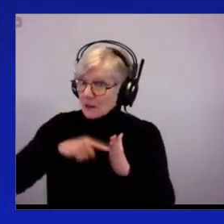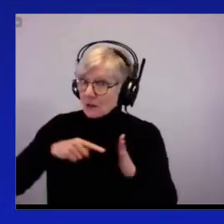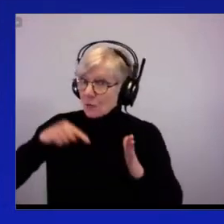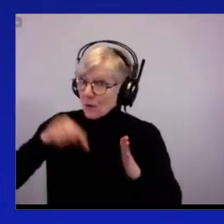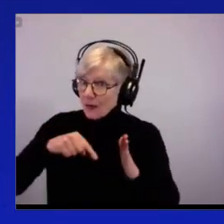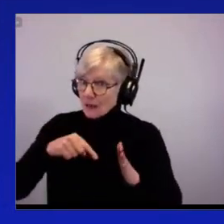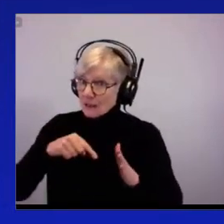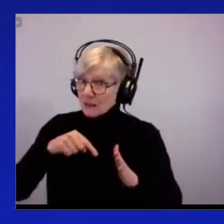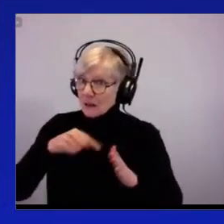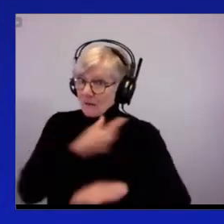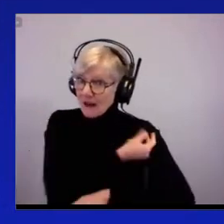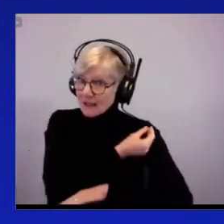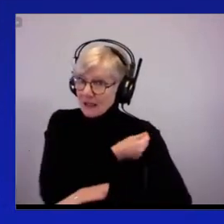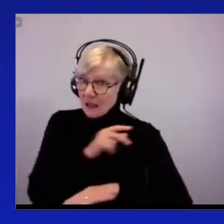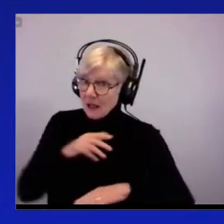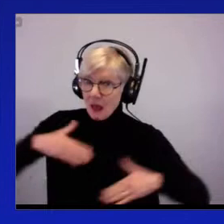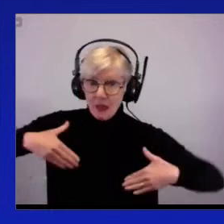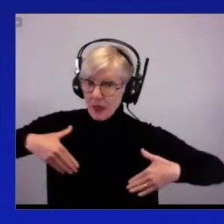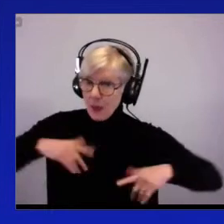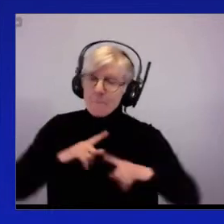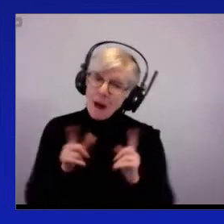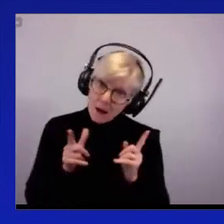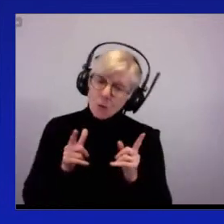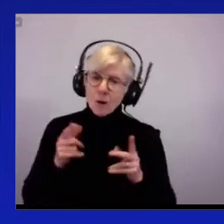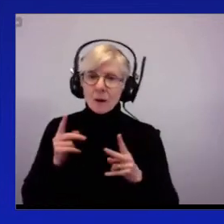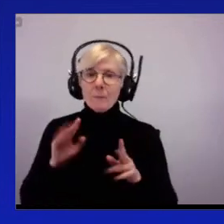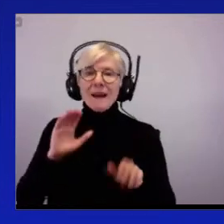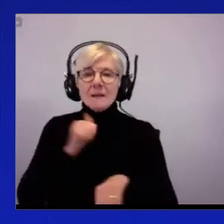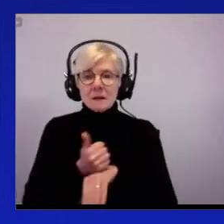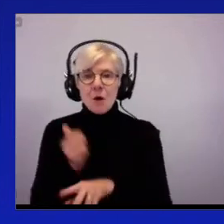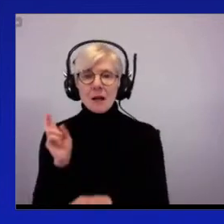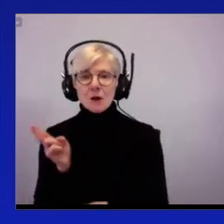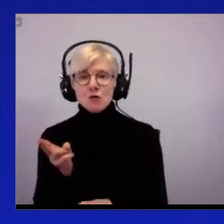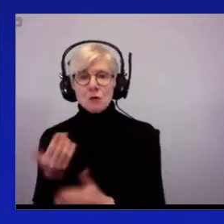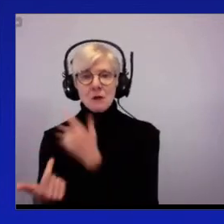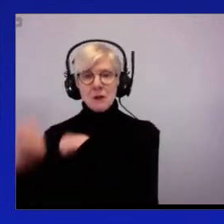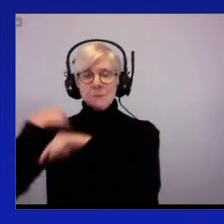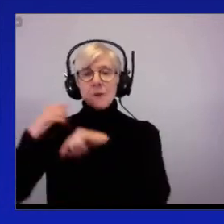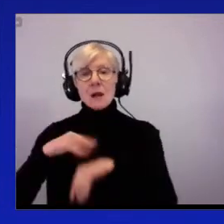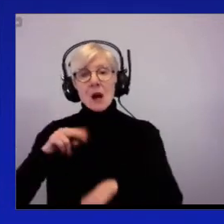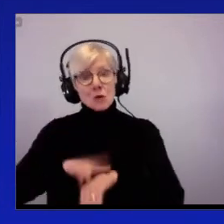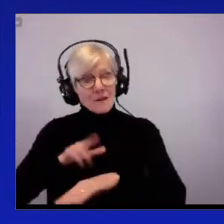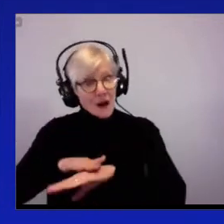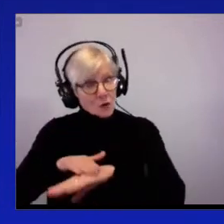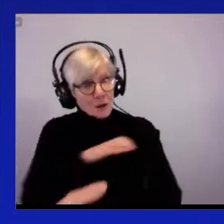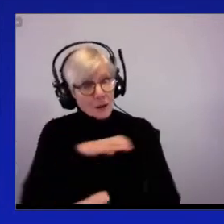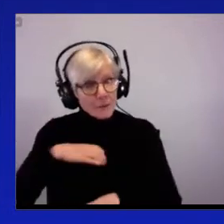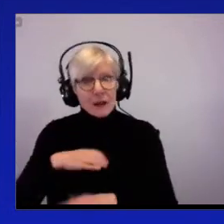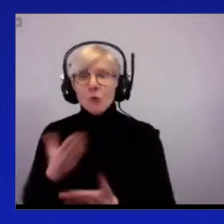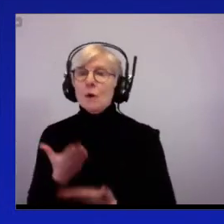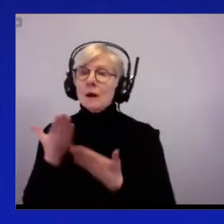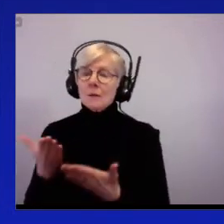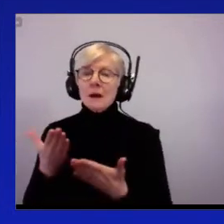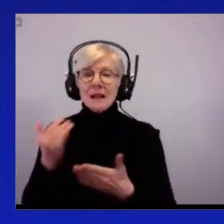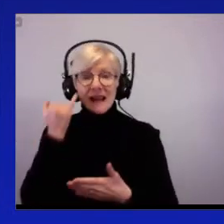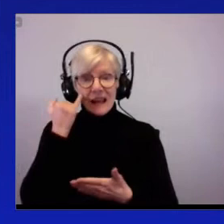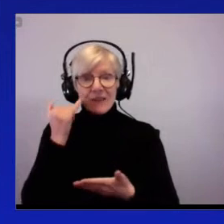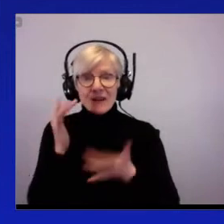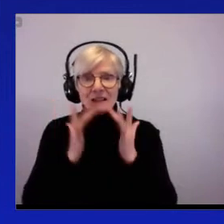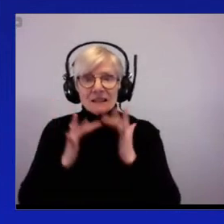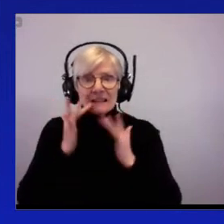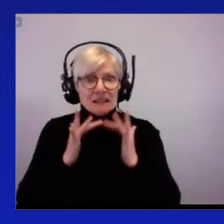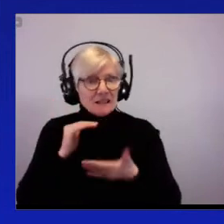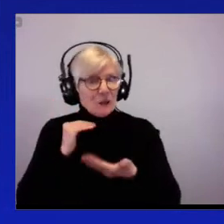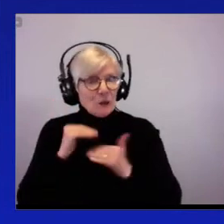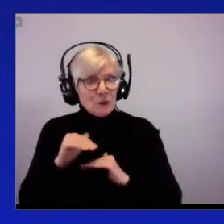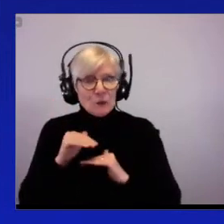yet. And the National Advisory Committee on Immunization recommends that in a situation of low supply